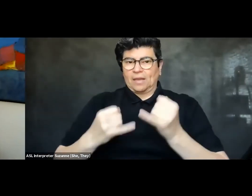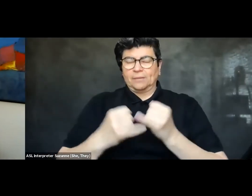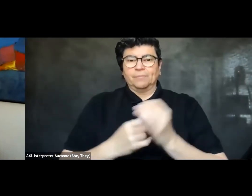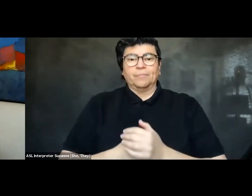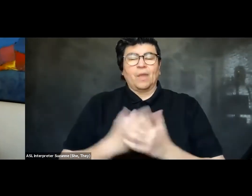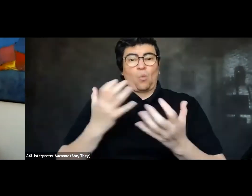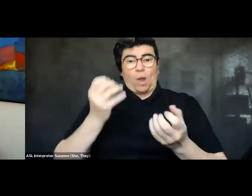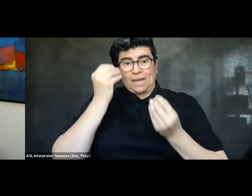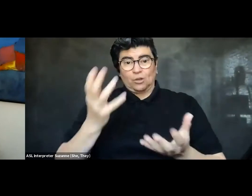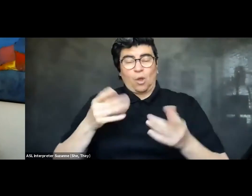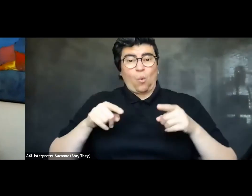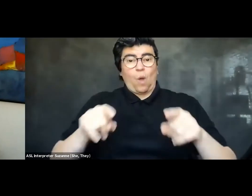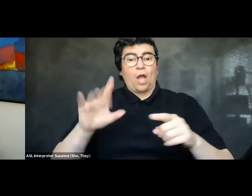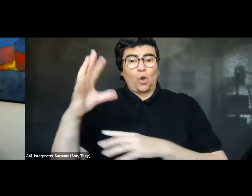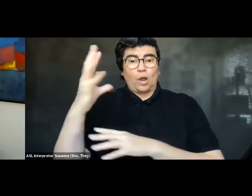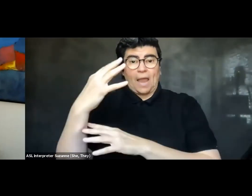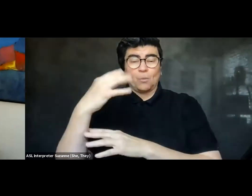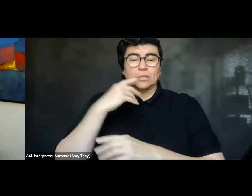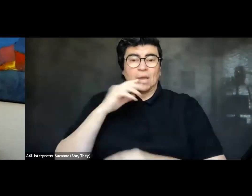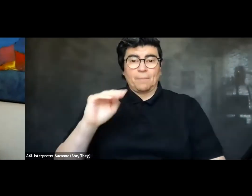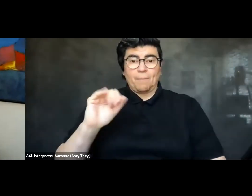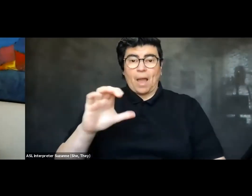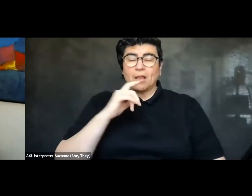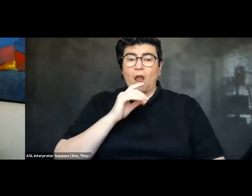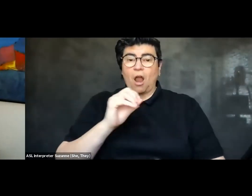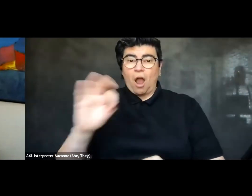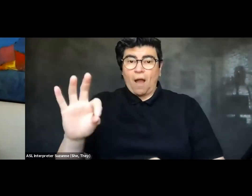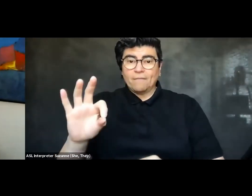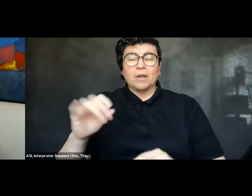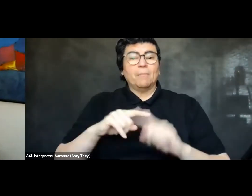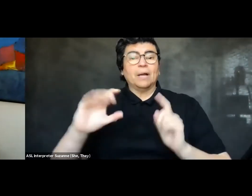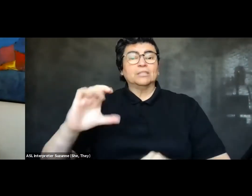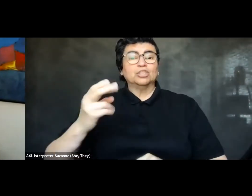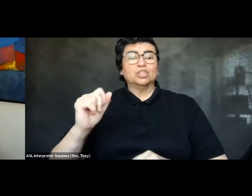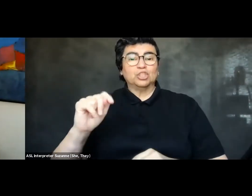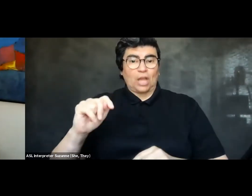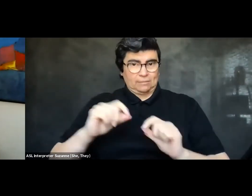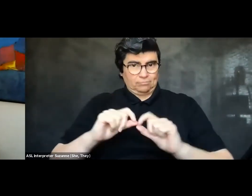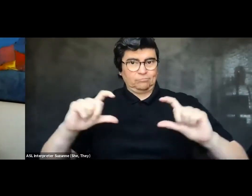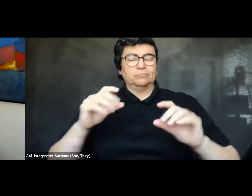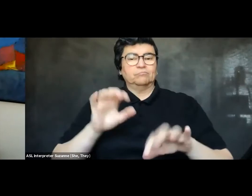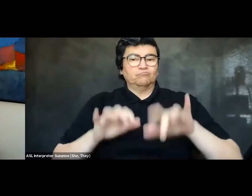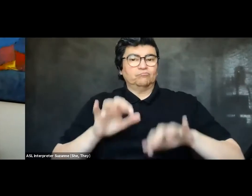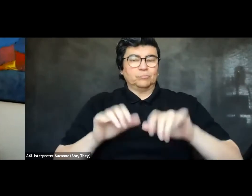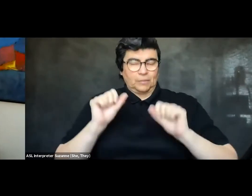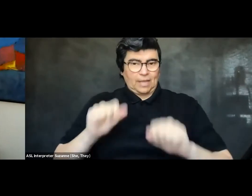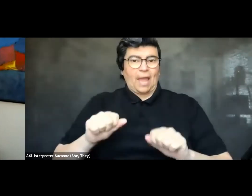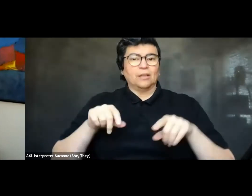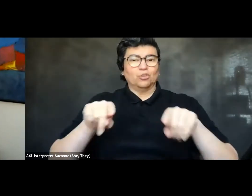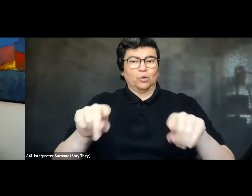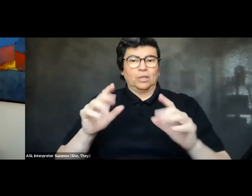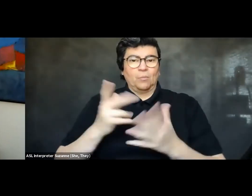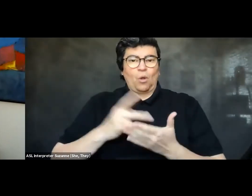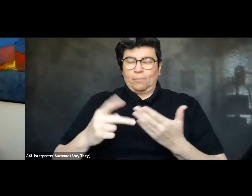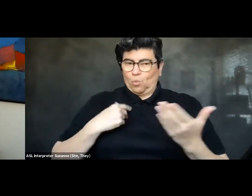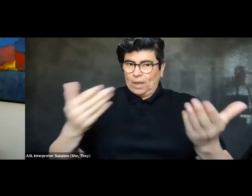want to let you know that while your cameras and mics are off, the chat function is on, and a great way to engage during the program. We